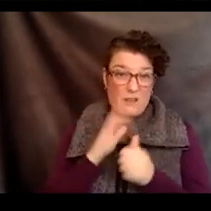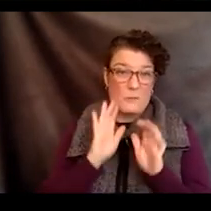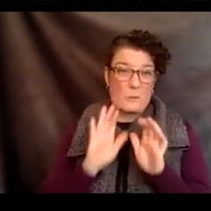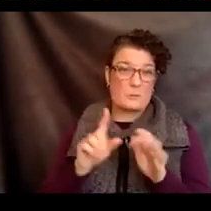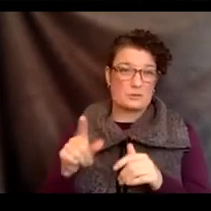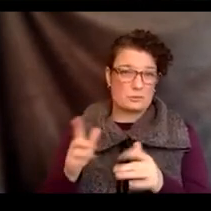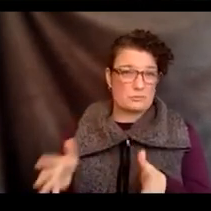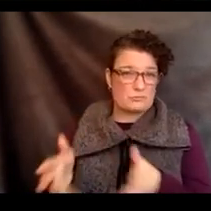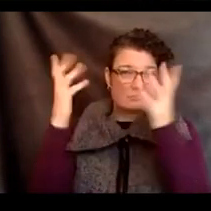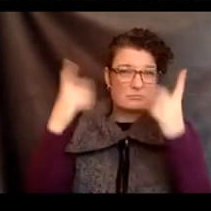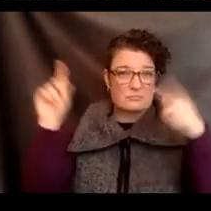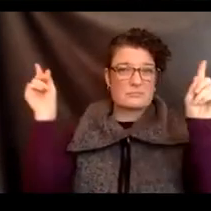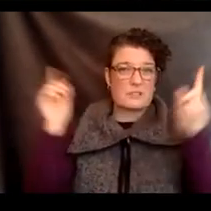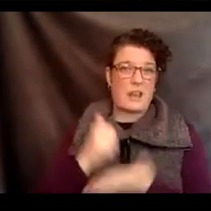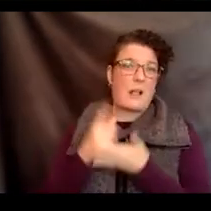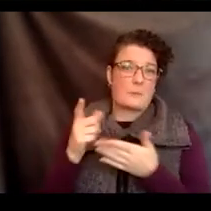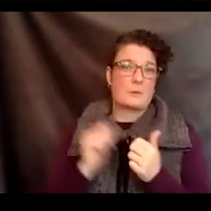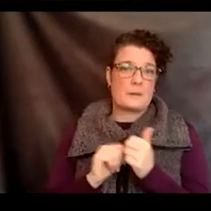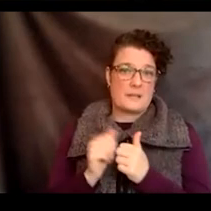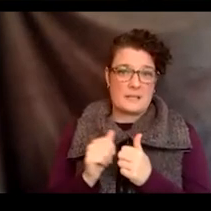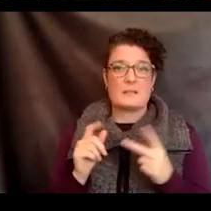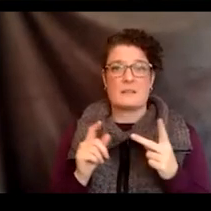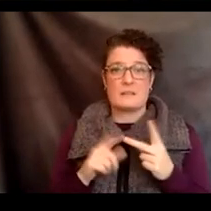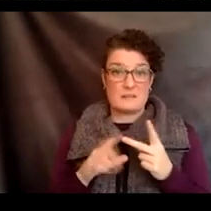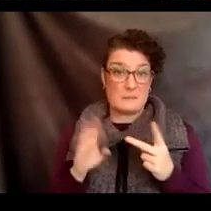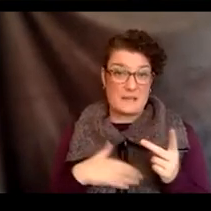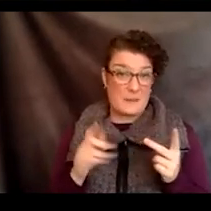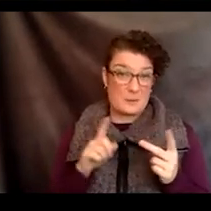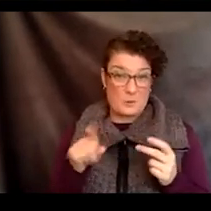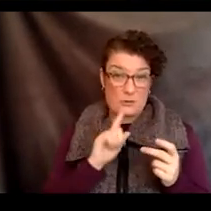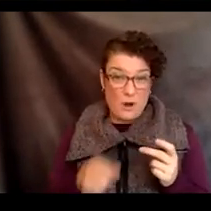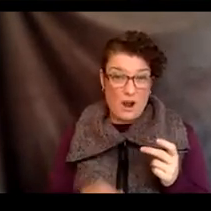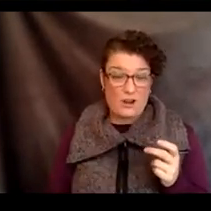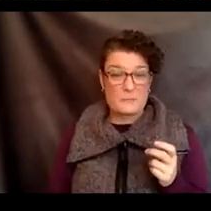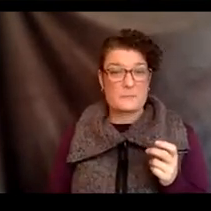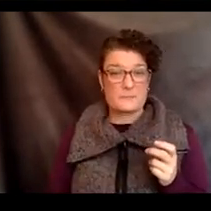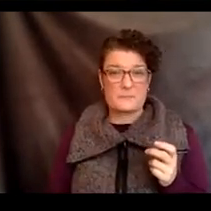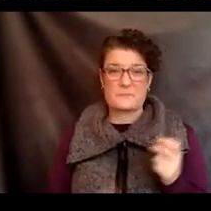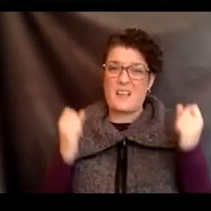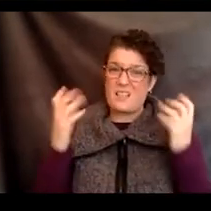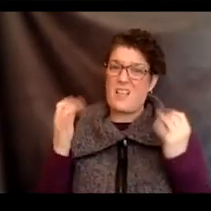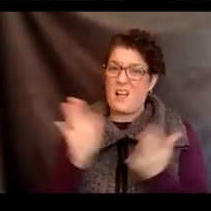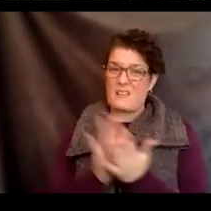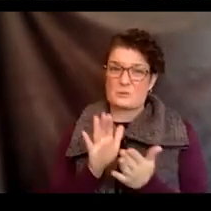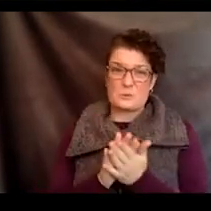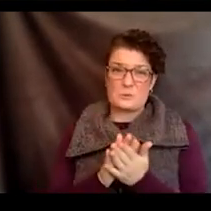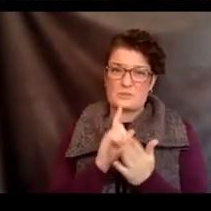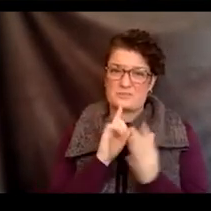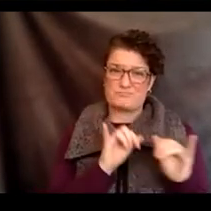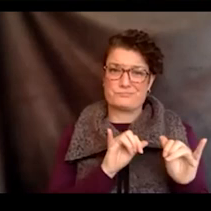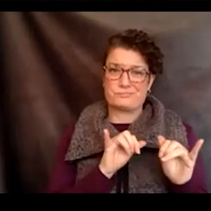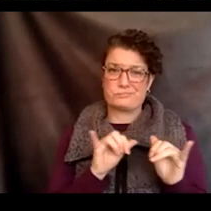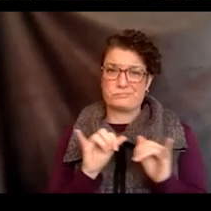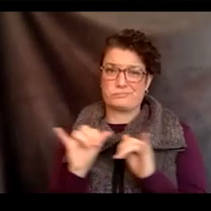and it'll help you compete. And just be happy where you are. There are a lot of schools that are awfully similar.